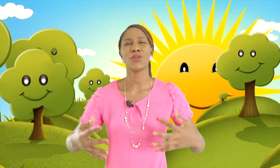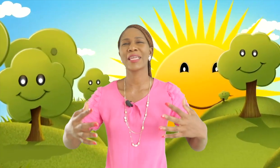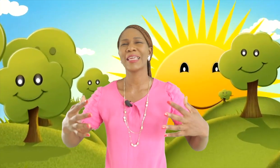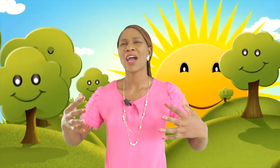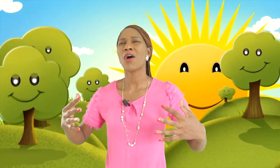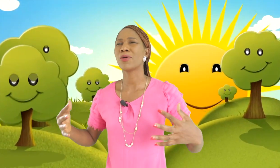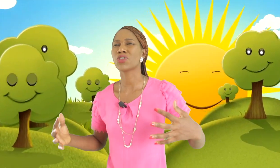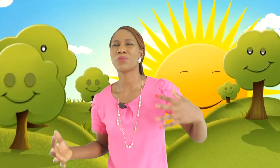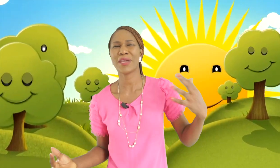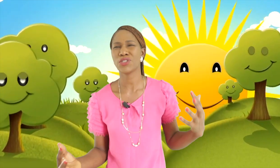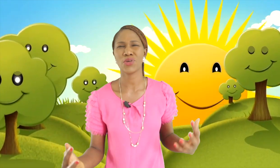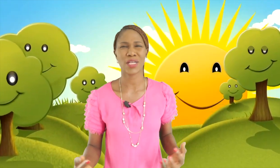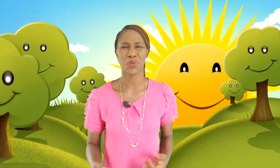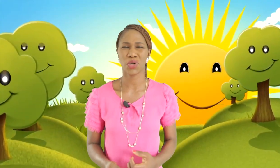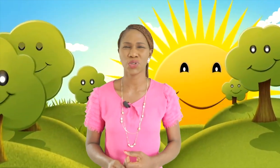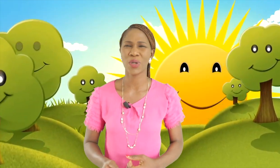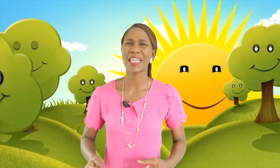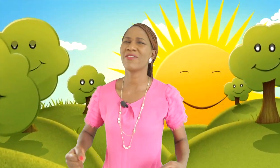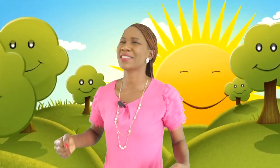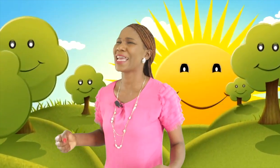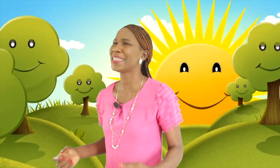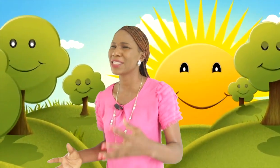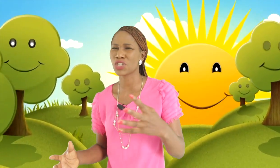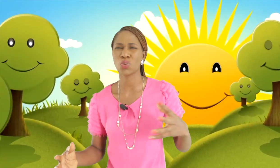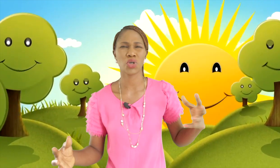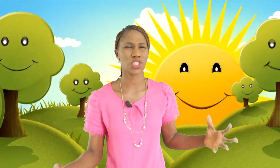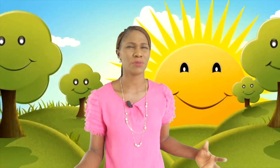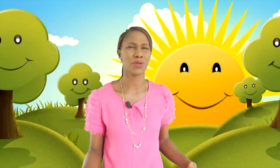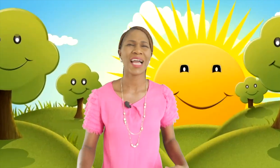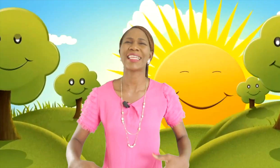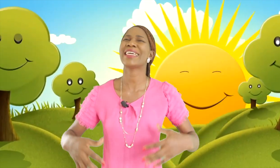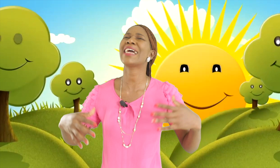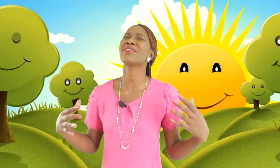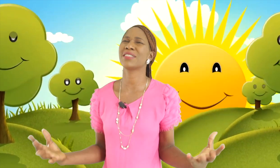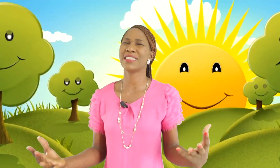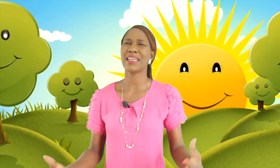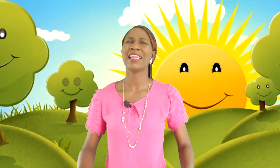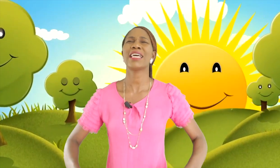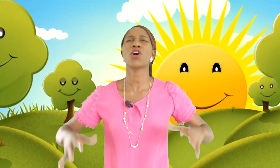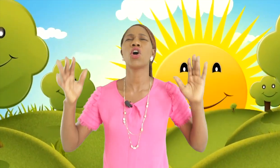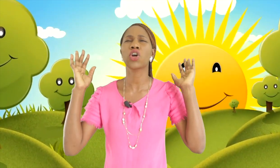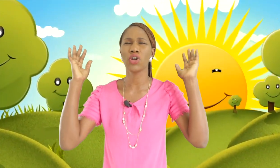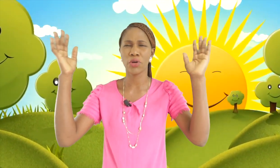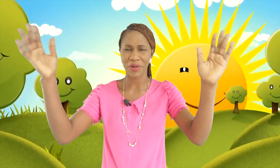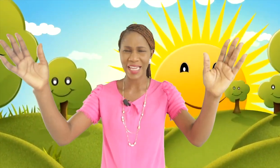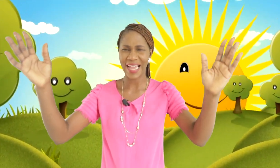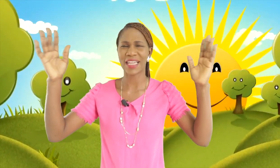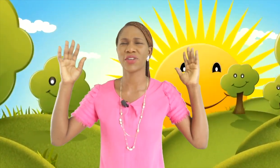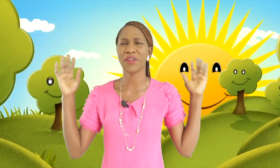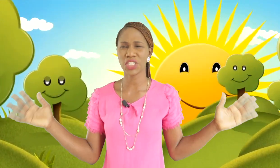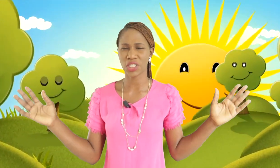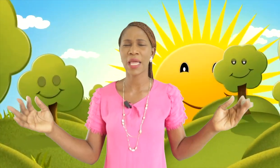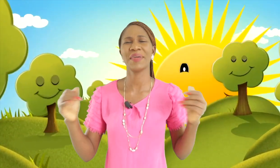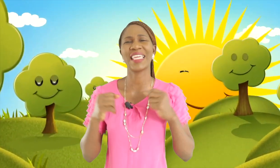we ask that you help us to praise you as we ought to. Give us the energy to worship you. And at the end of the day, let all glory